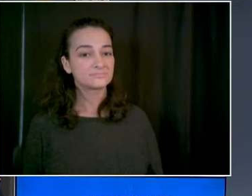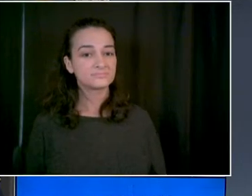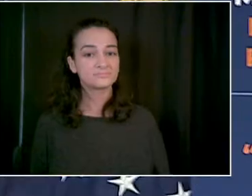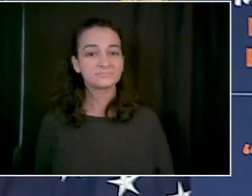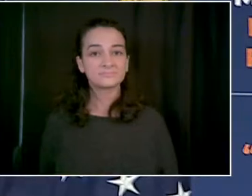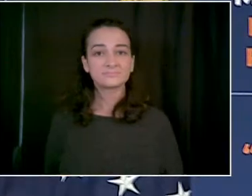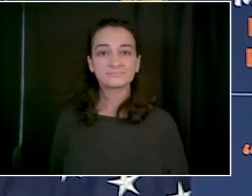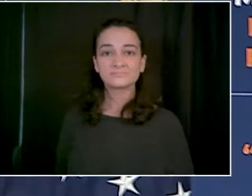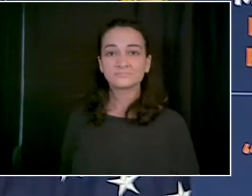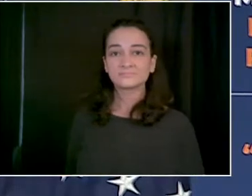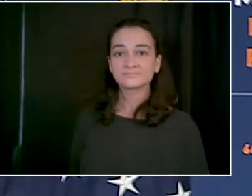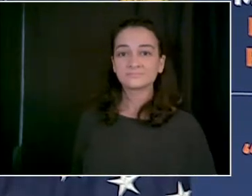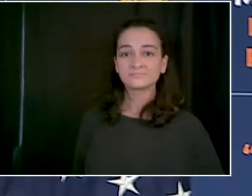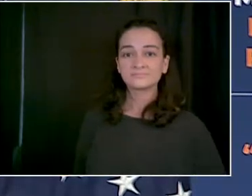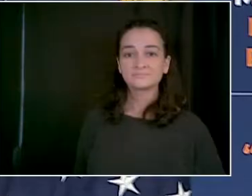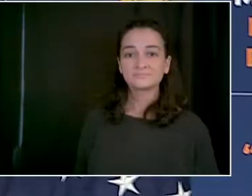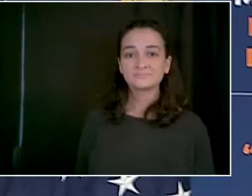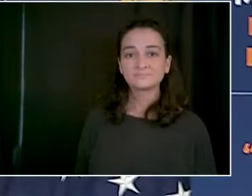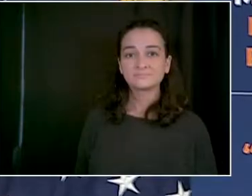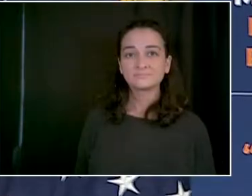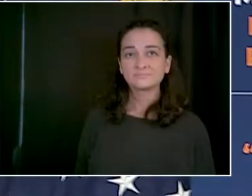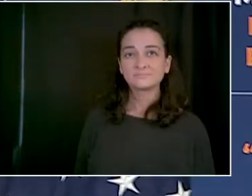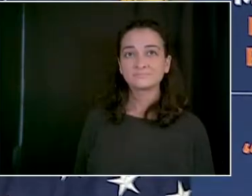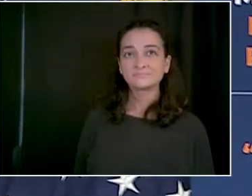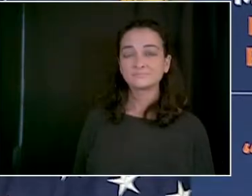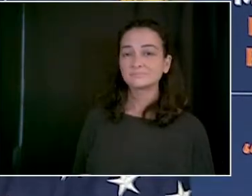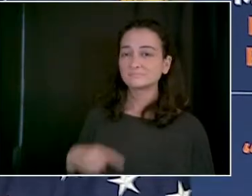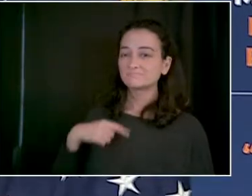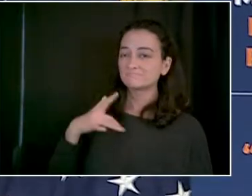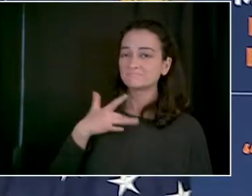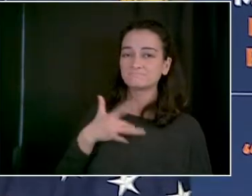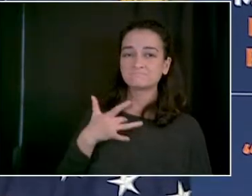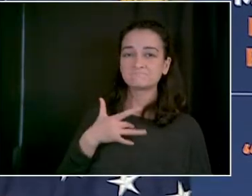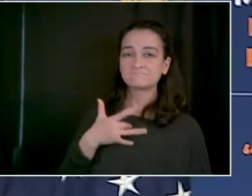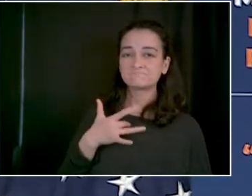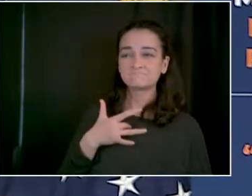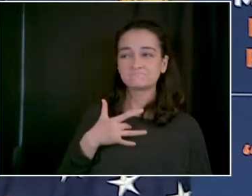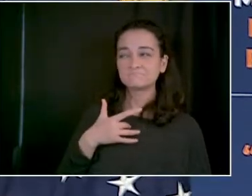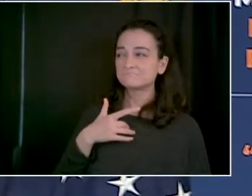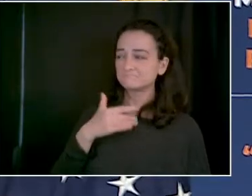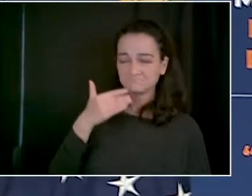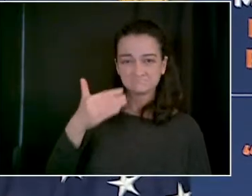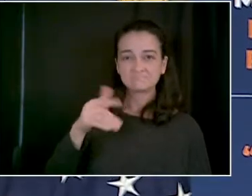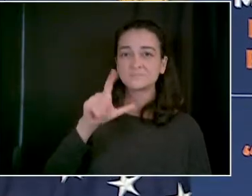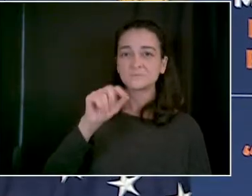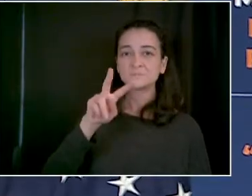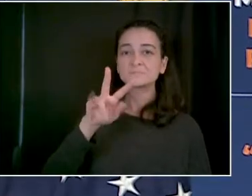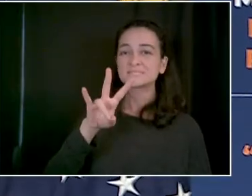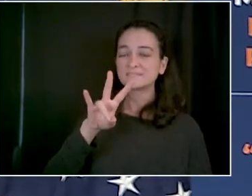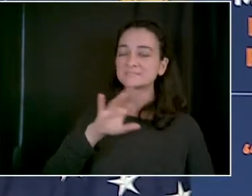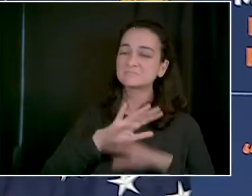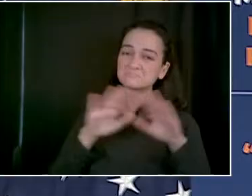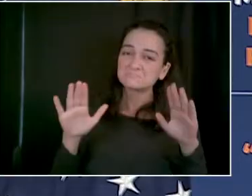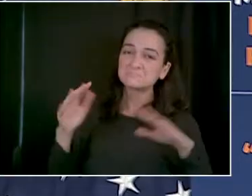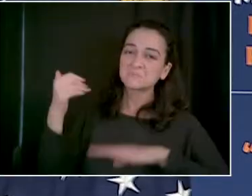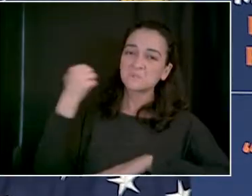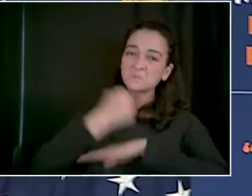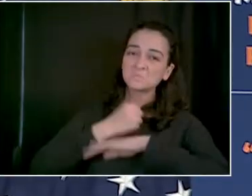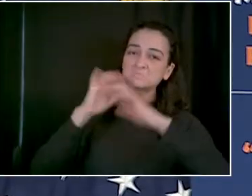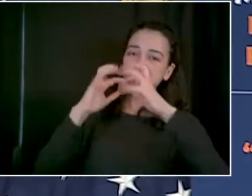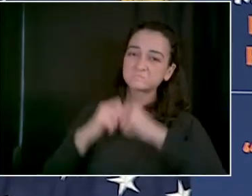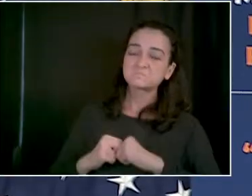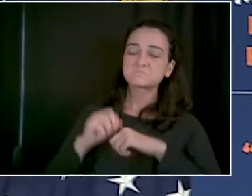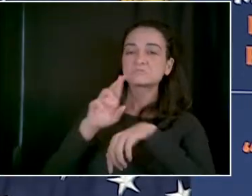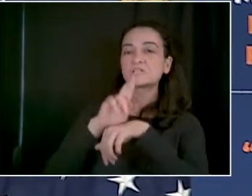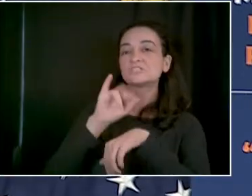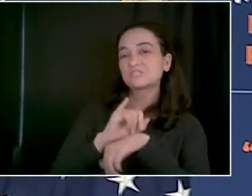pie in the sky to close in 2027. I said that over and over again. The bill was flawed from the beginning. Idealism collides with